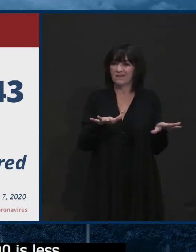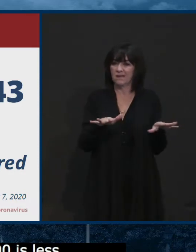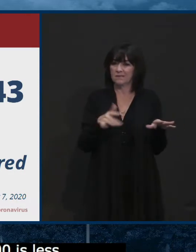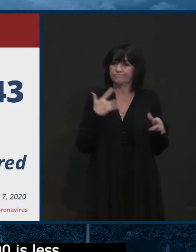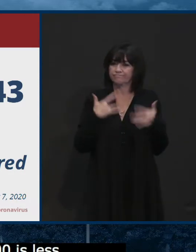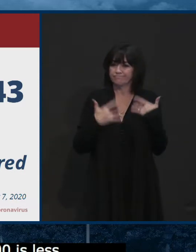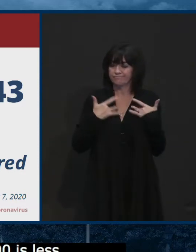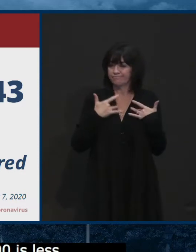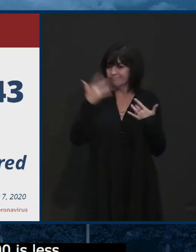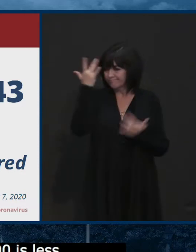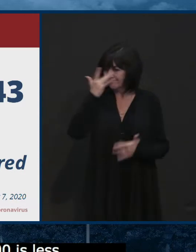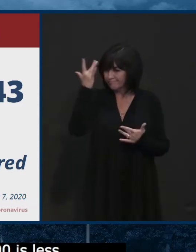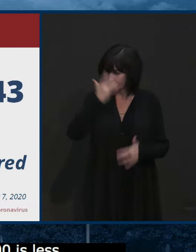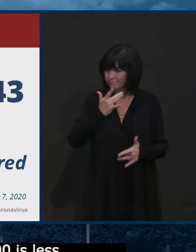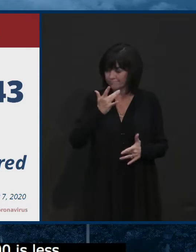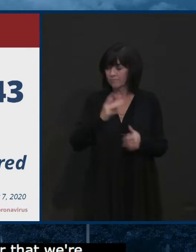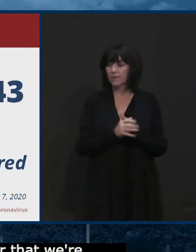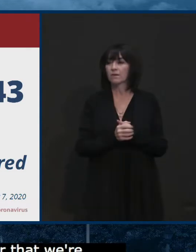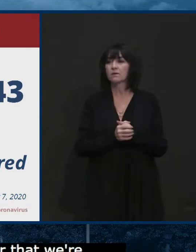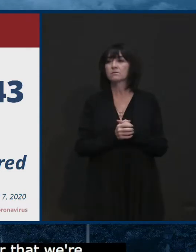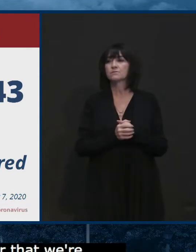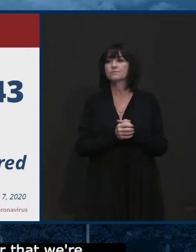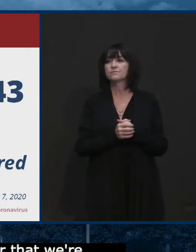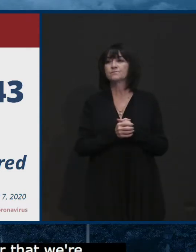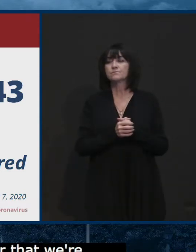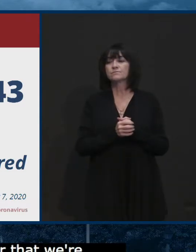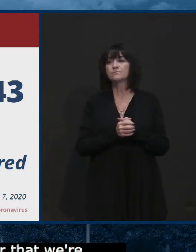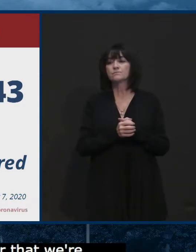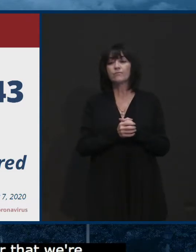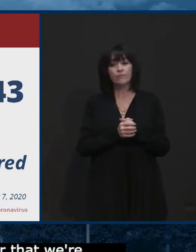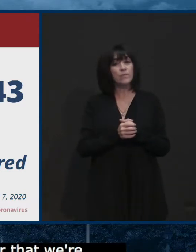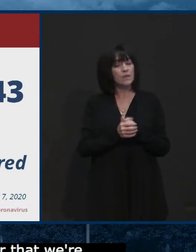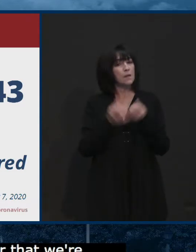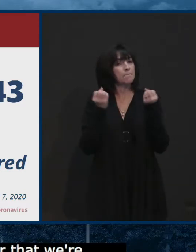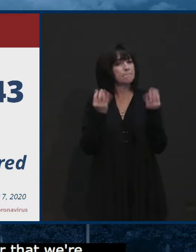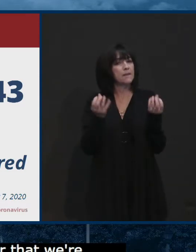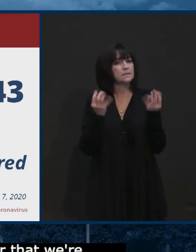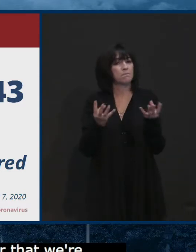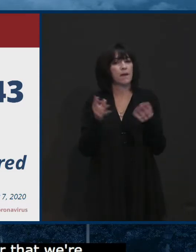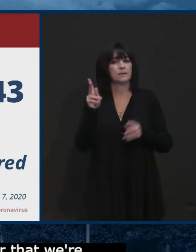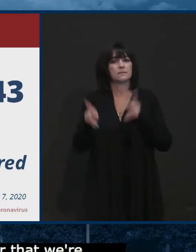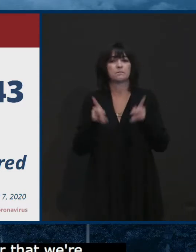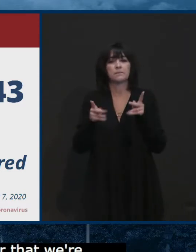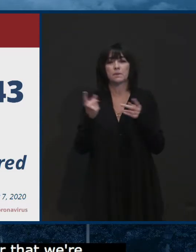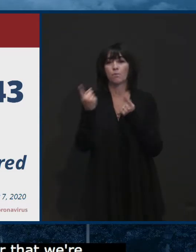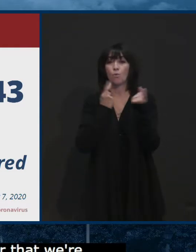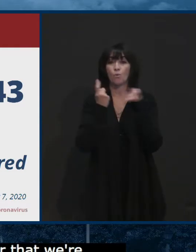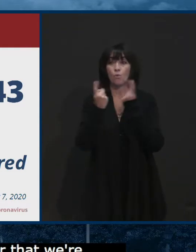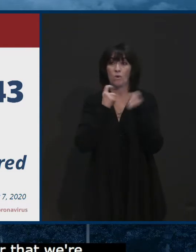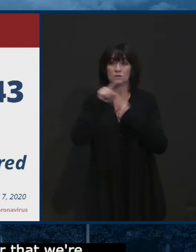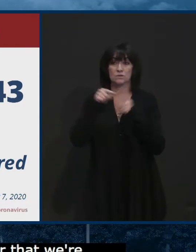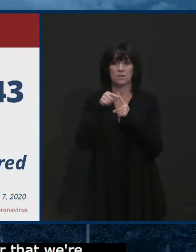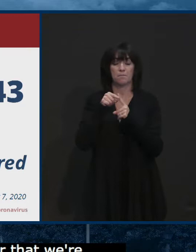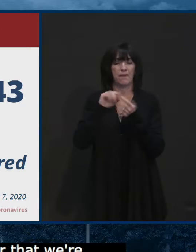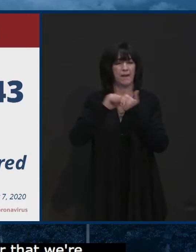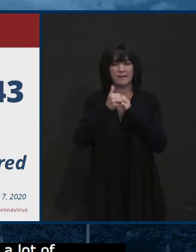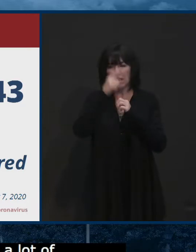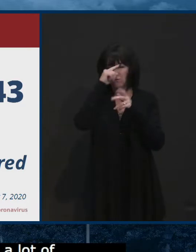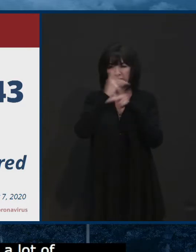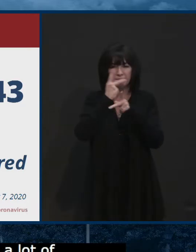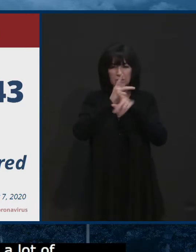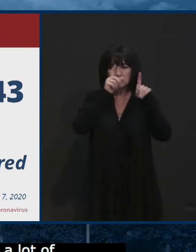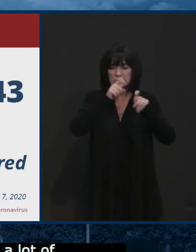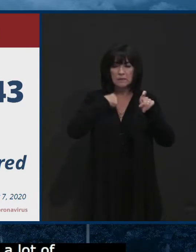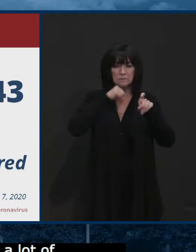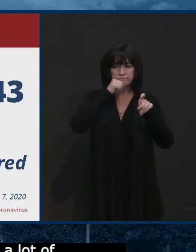tests administered to make that calculation. And so been a lot of questions about that, and you just need to remember